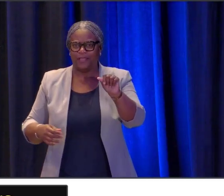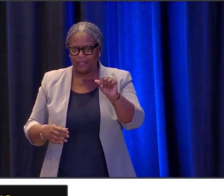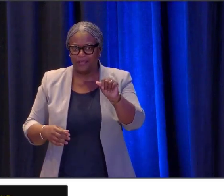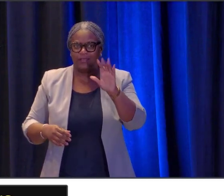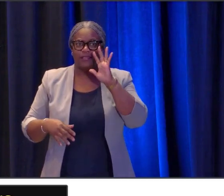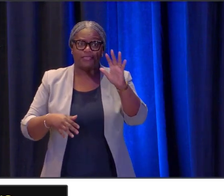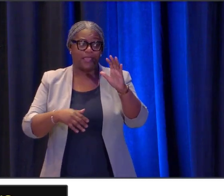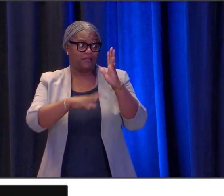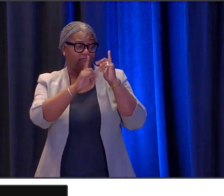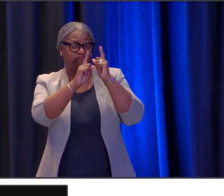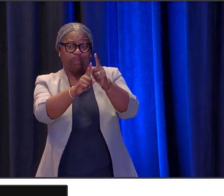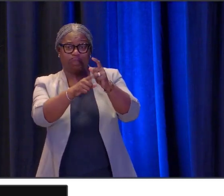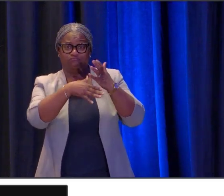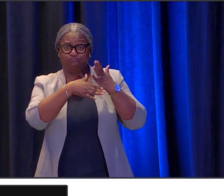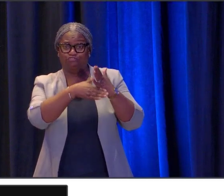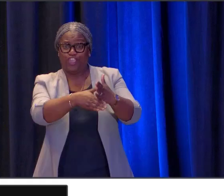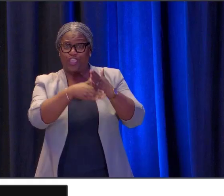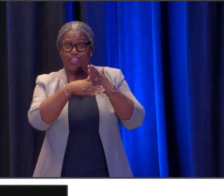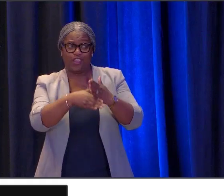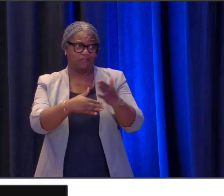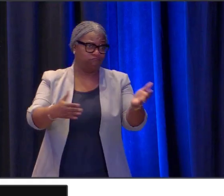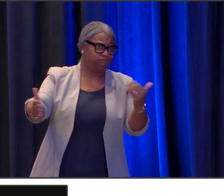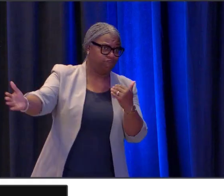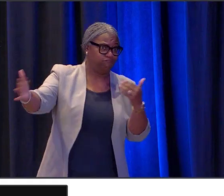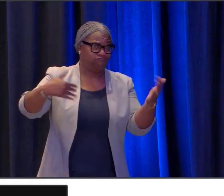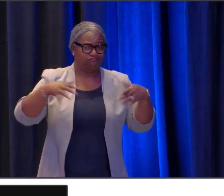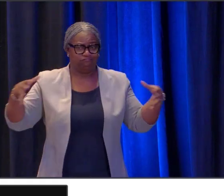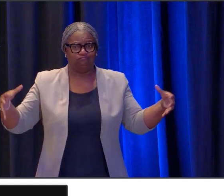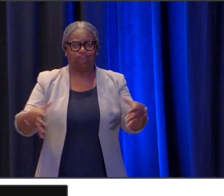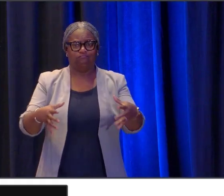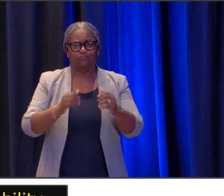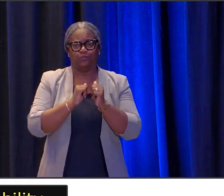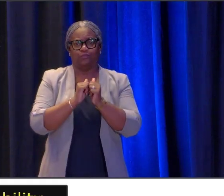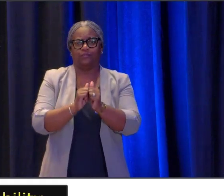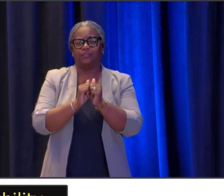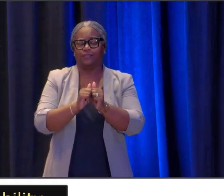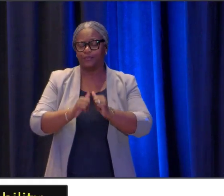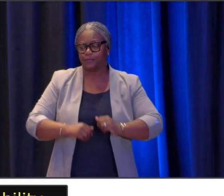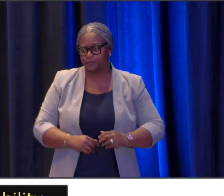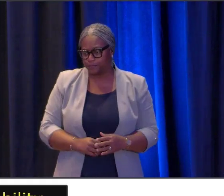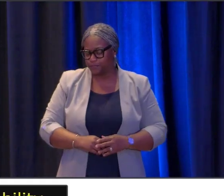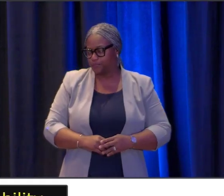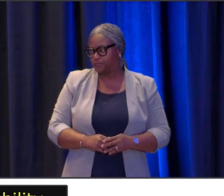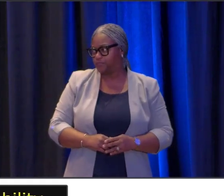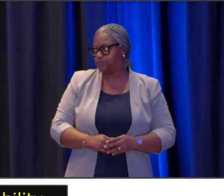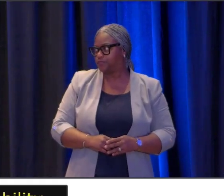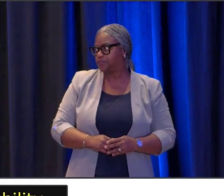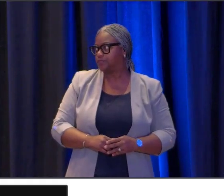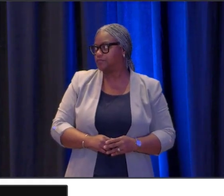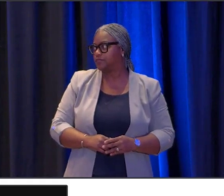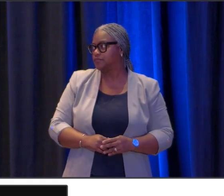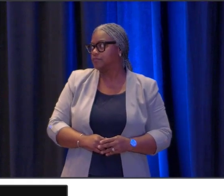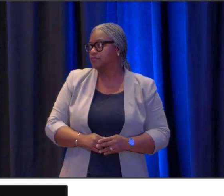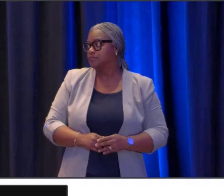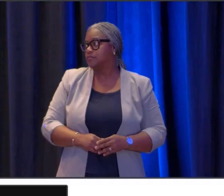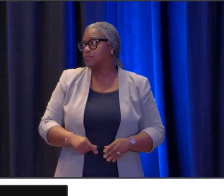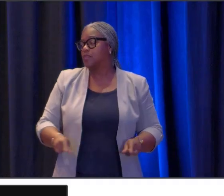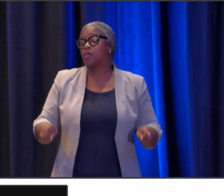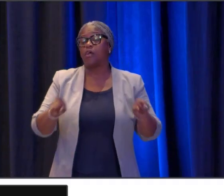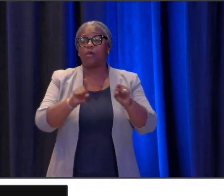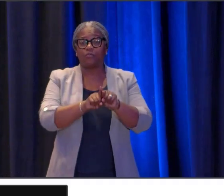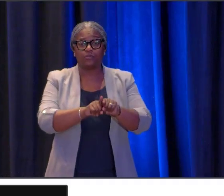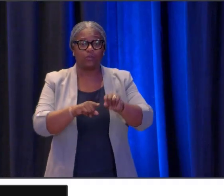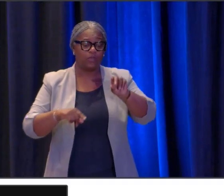shared mission, right? They are being affected as well. A lot of people are affected by these devastating